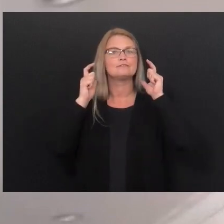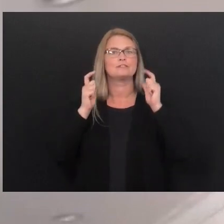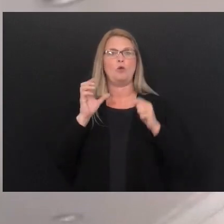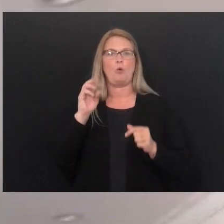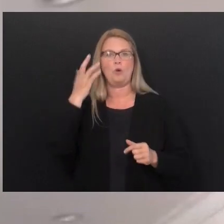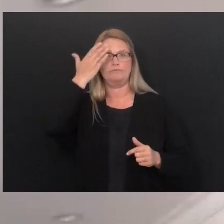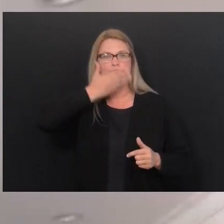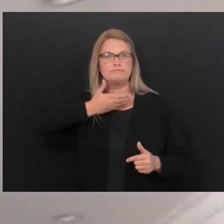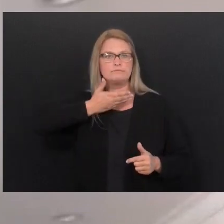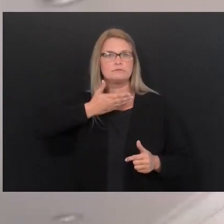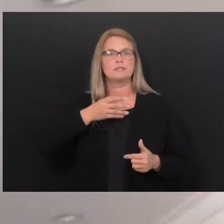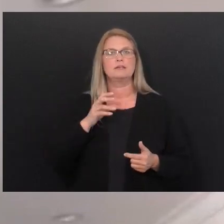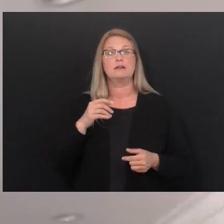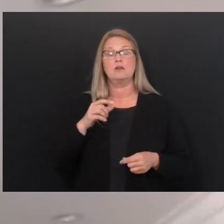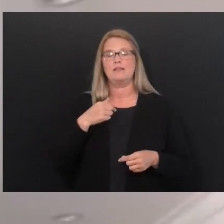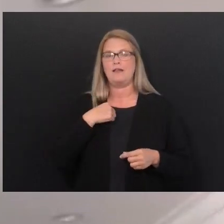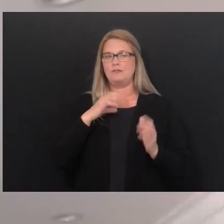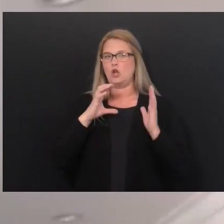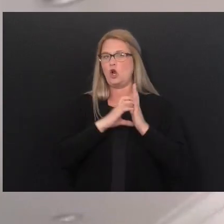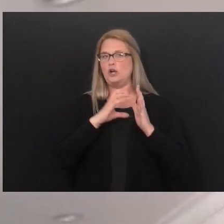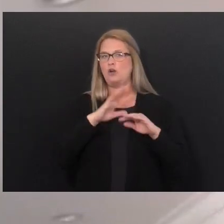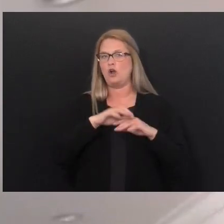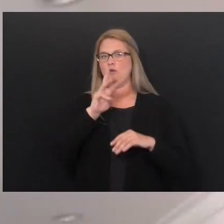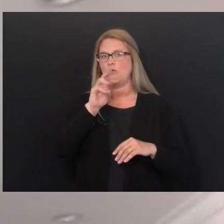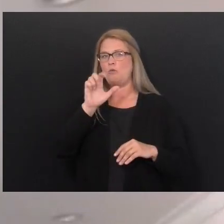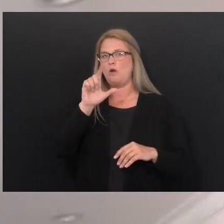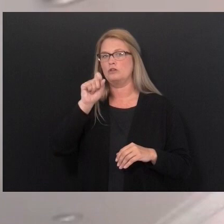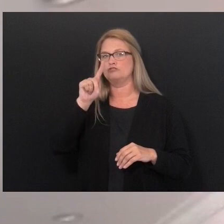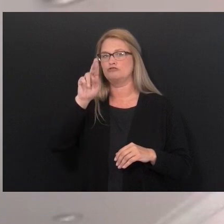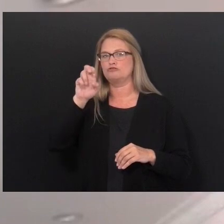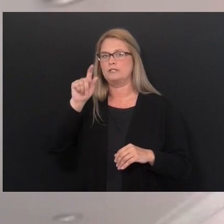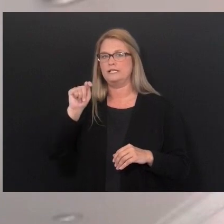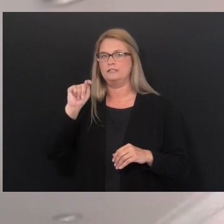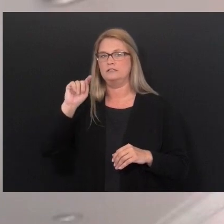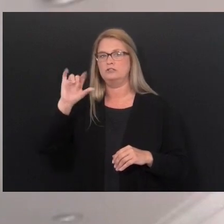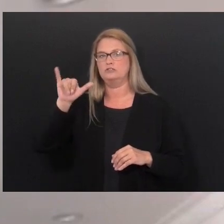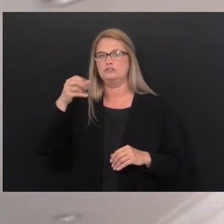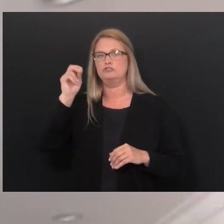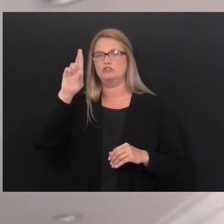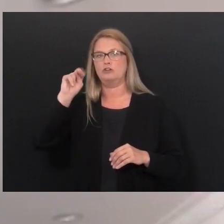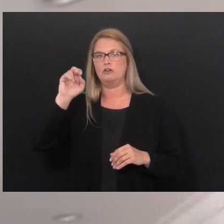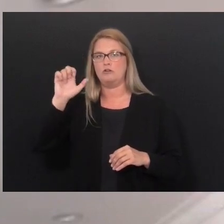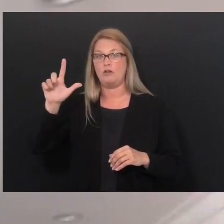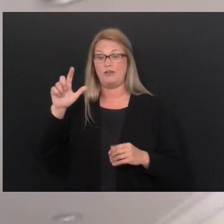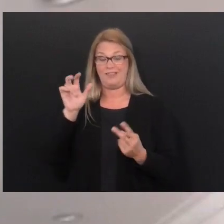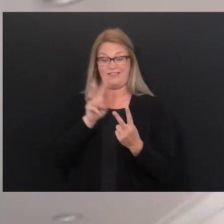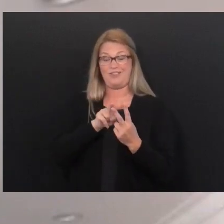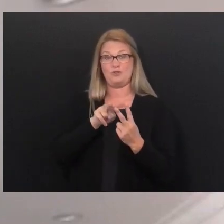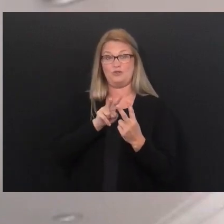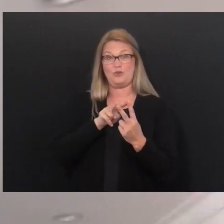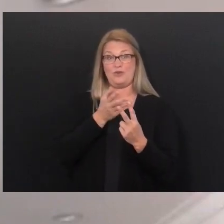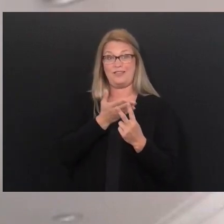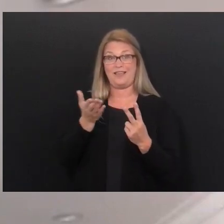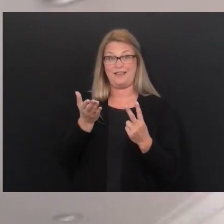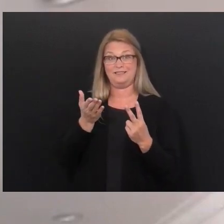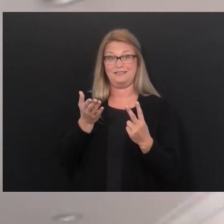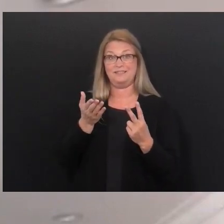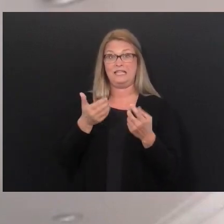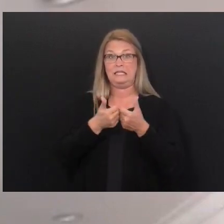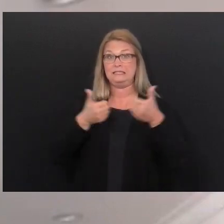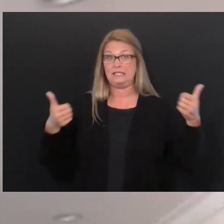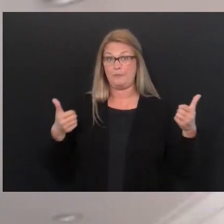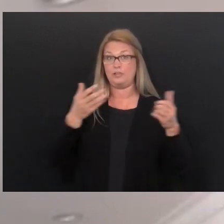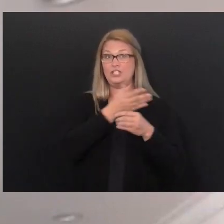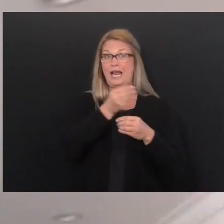coverings. There's an article that came out in the Wall Street Journal that said that those two elements alone could help reduce the